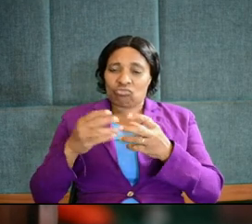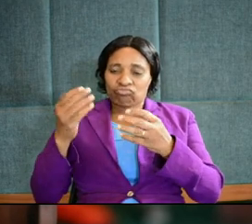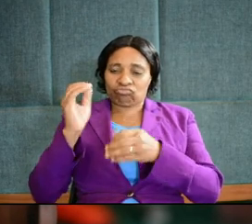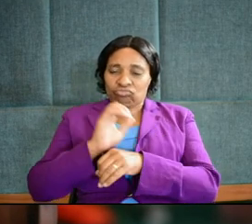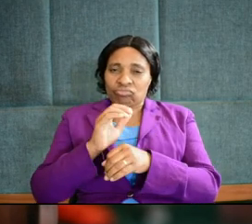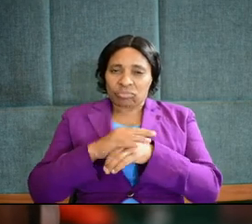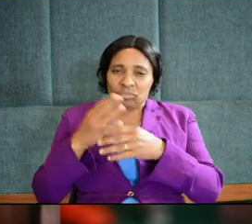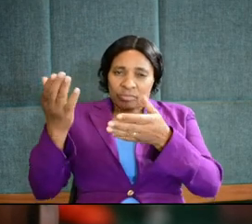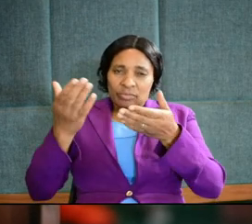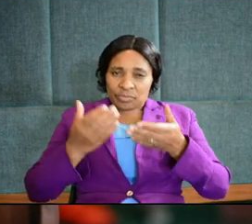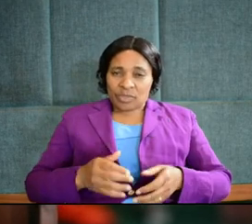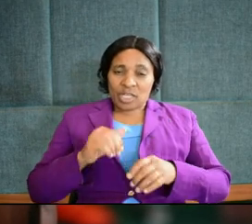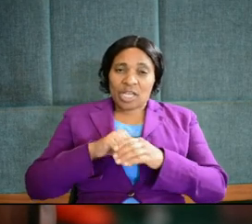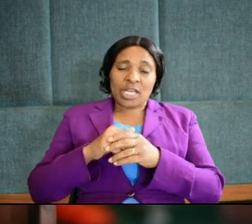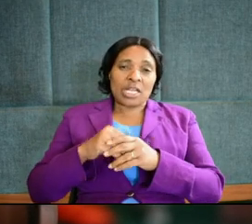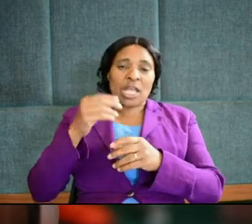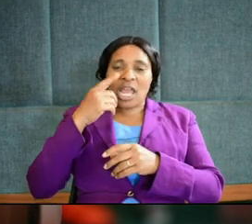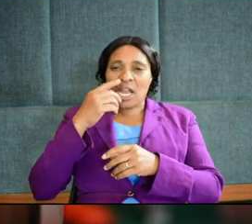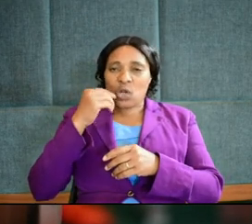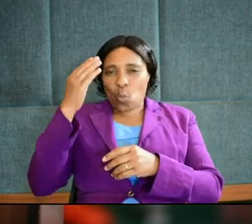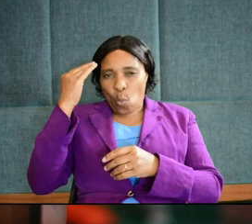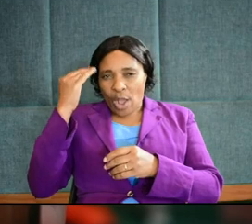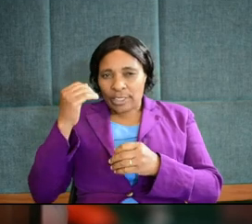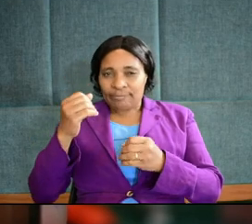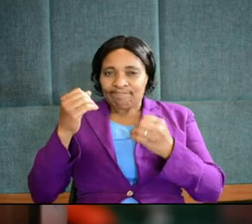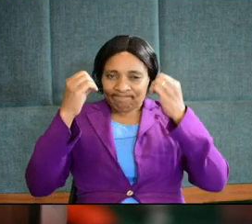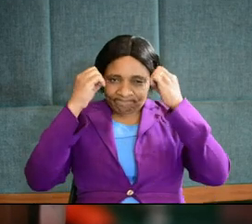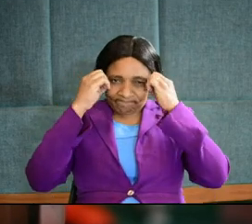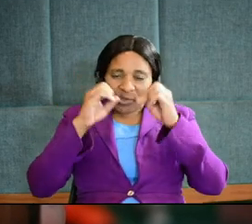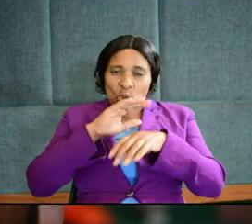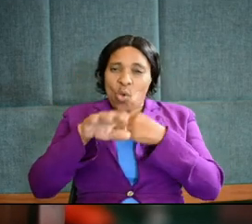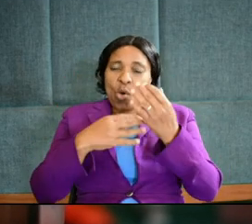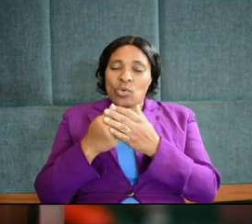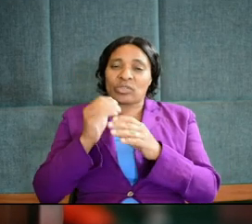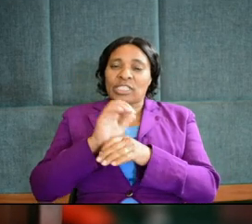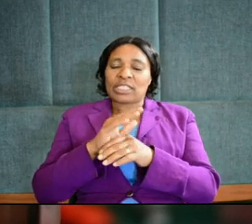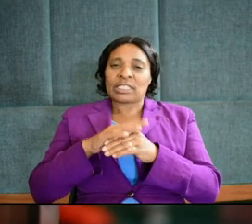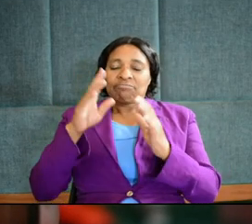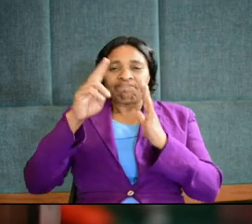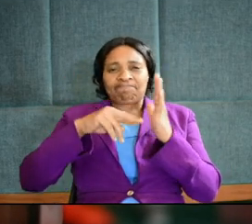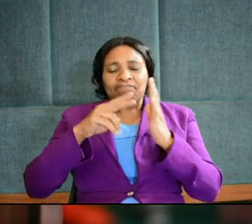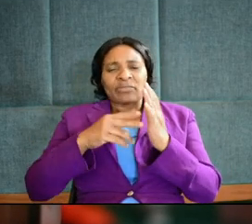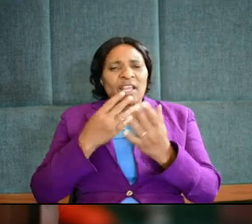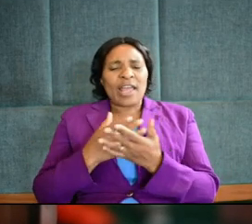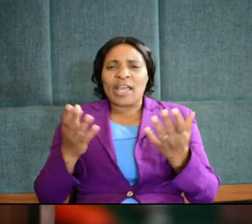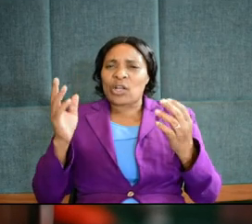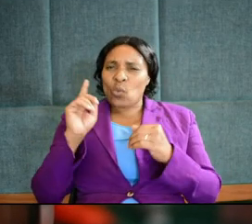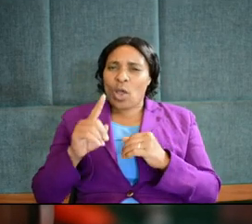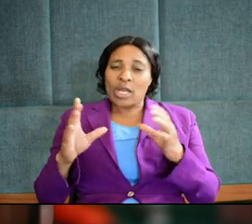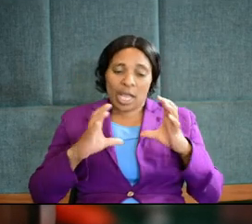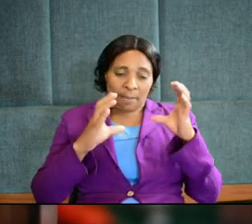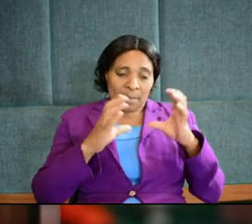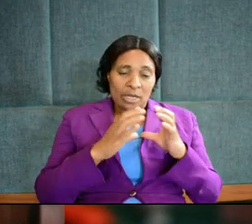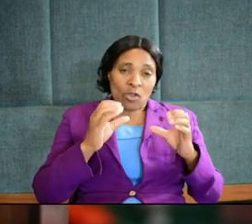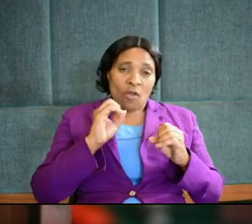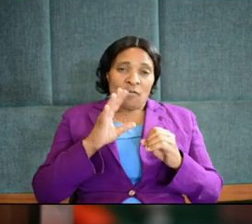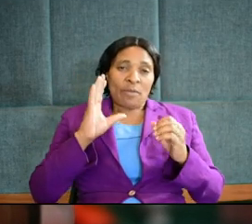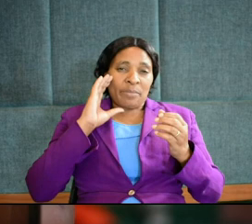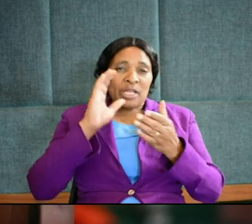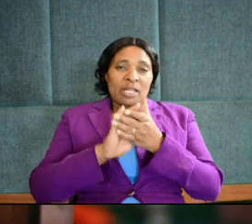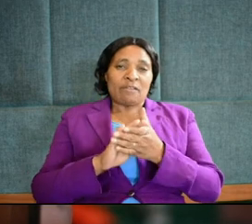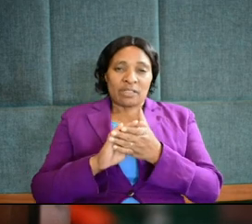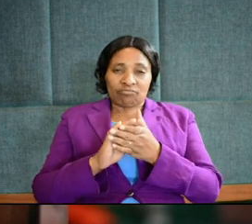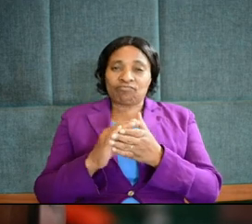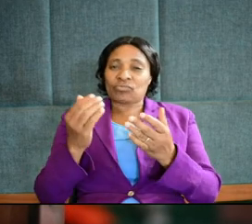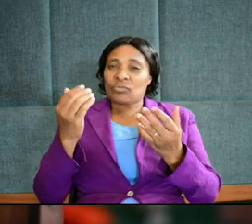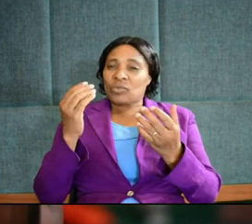to Ellen White's advice on education. They read, "In all our churches and wherever there is a company of believers, church schools should